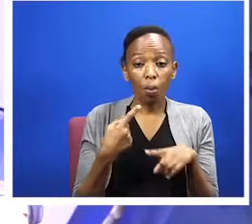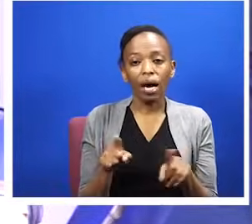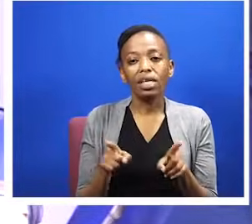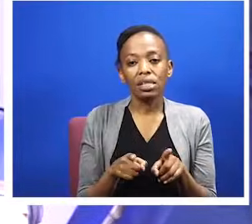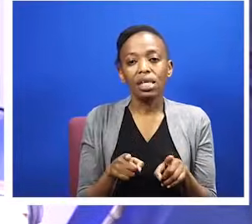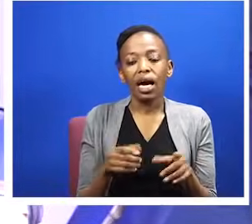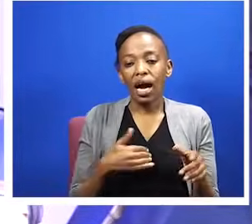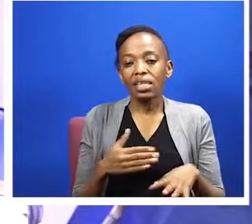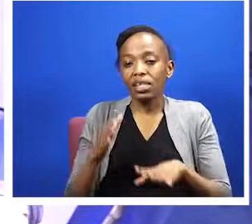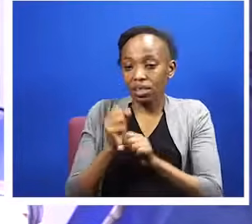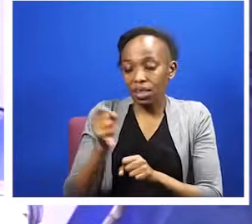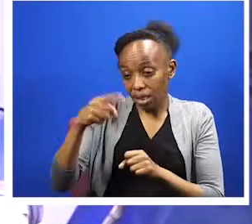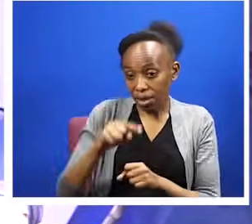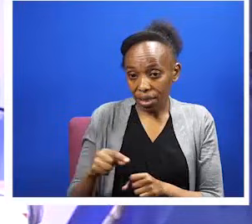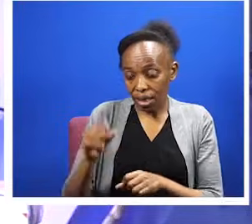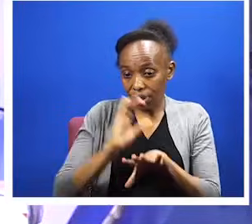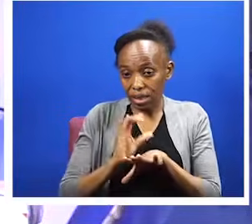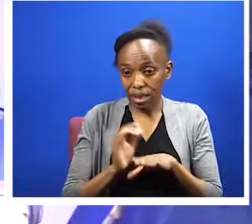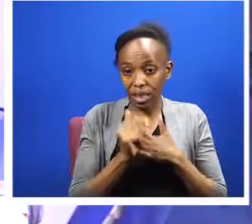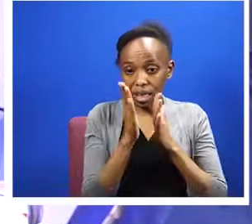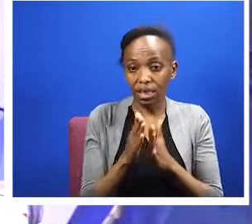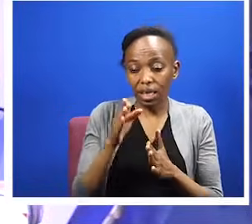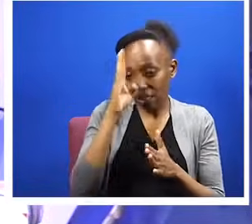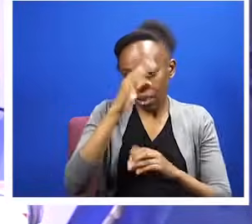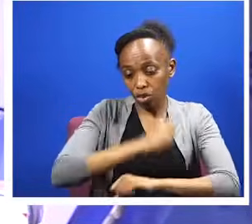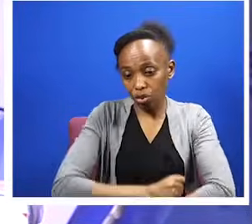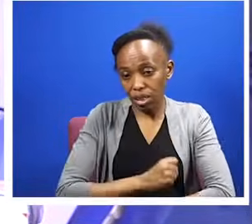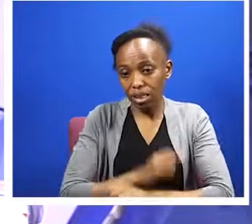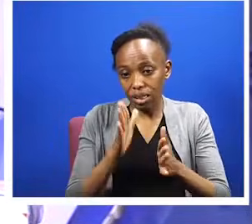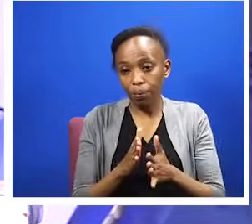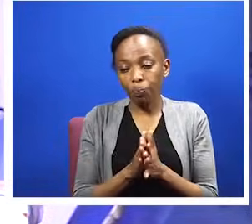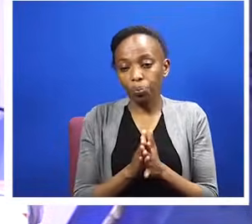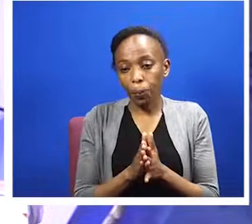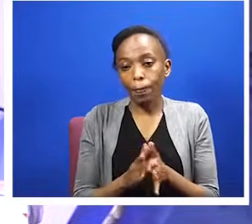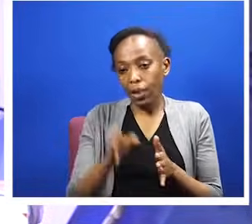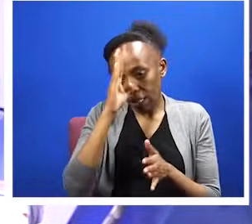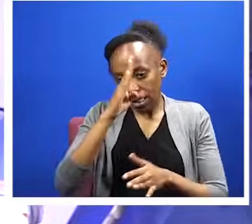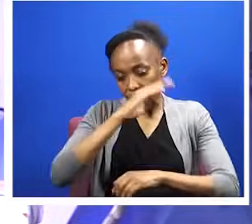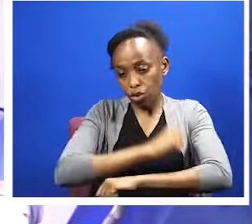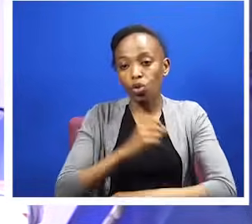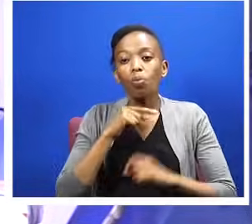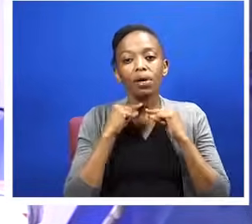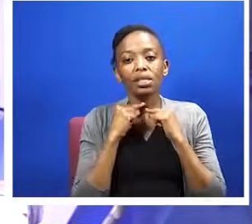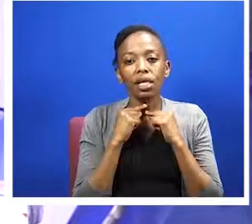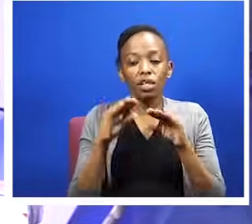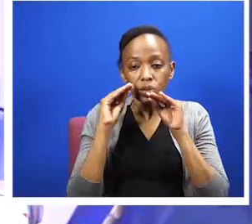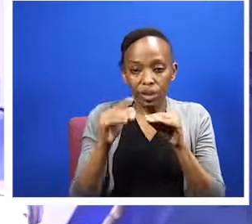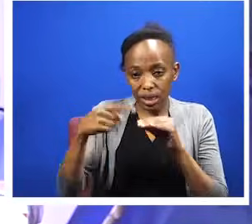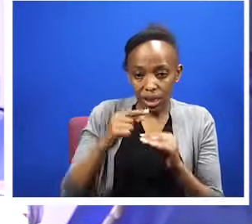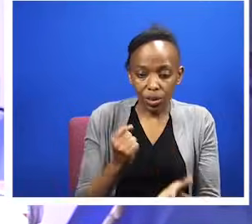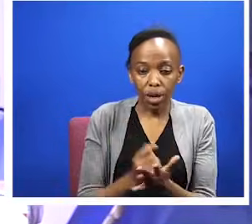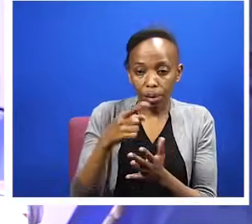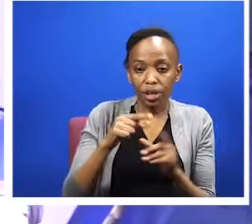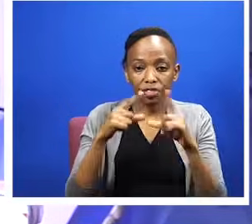has entrusted us, our church leaders, your Sunday school teacher, your Sunday school pastor, to teach us, equip us for the